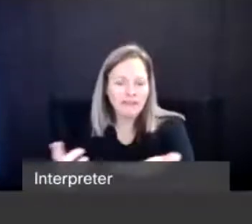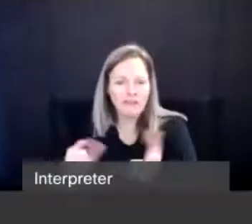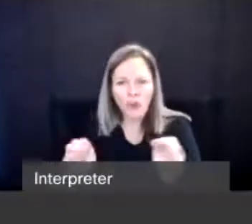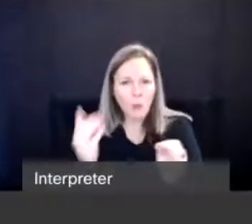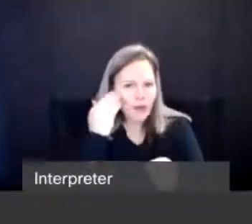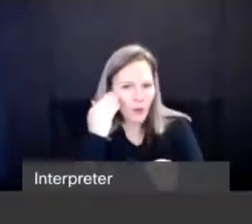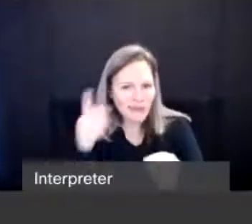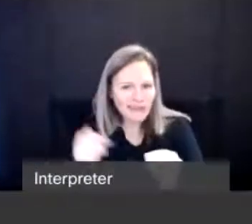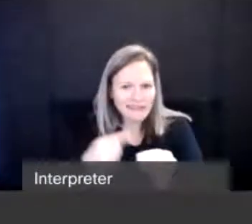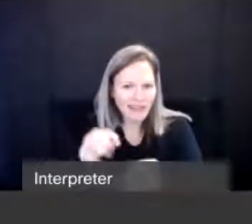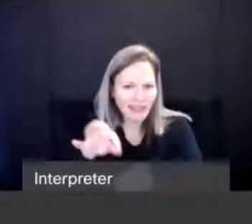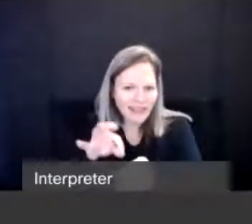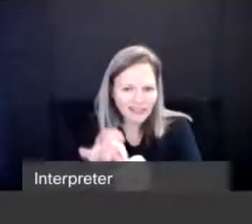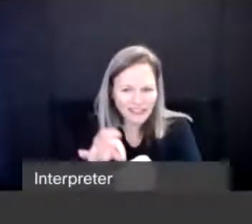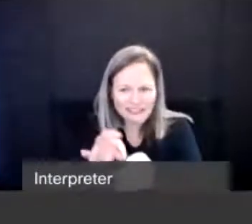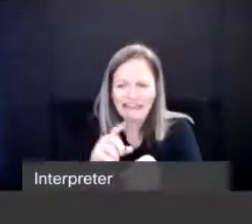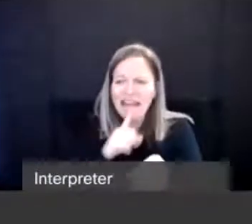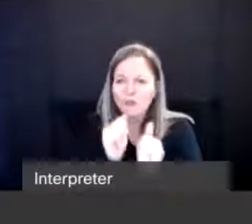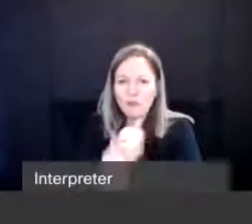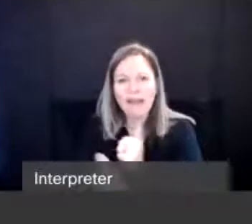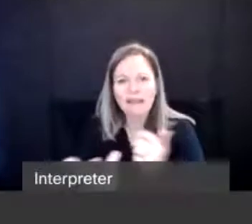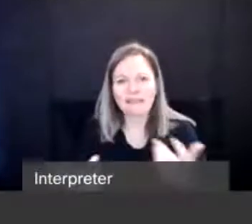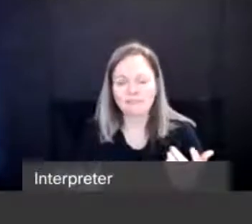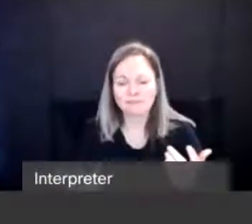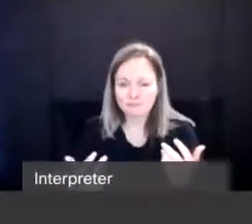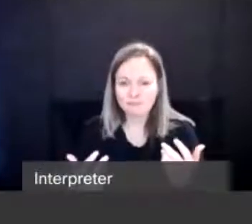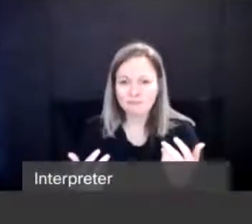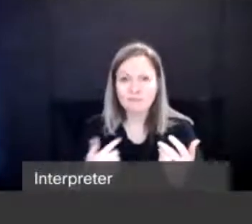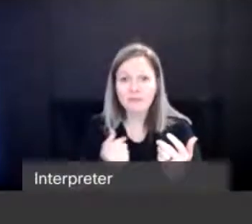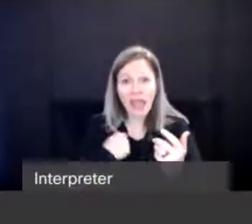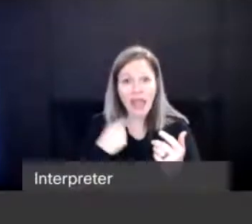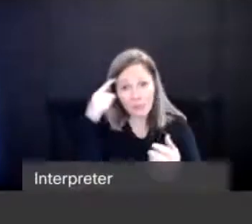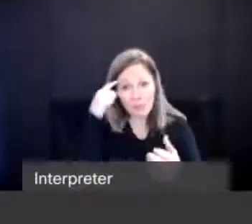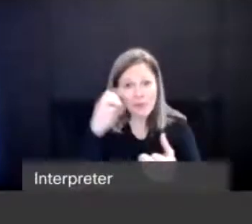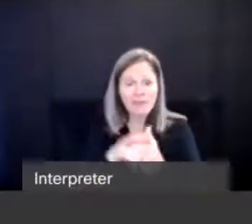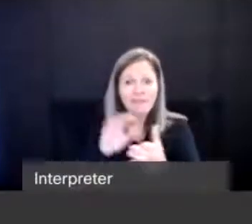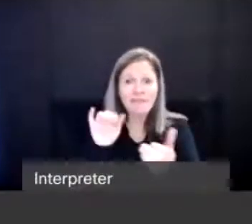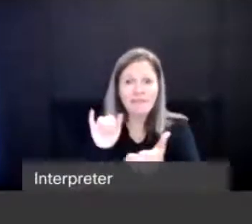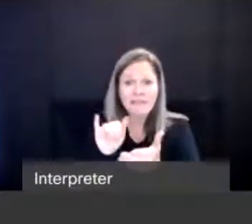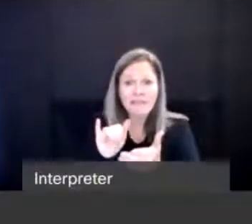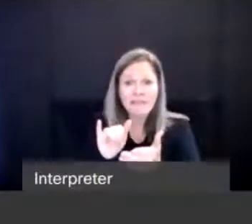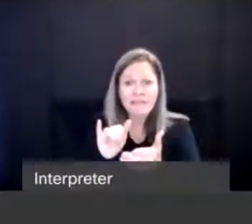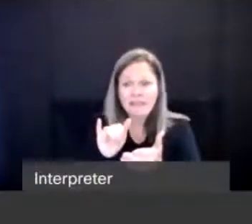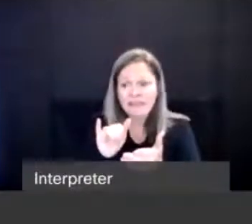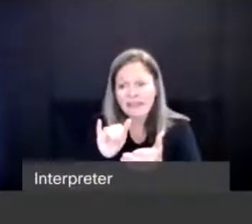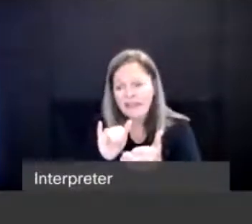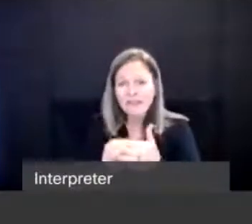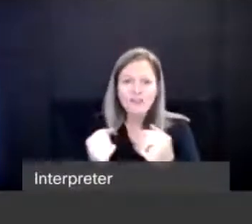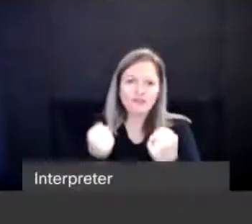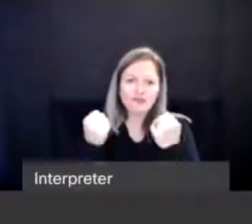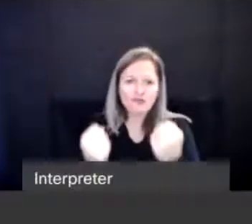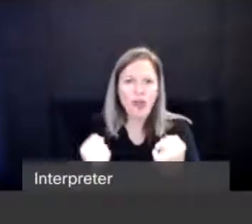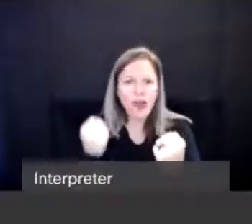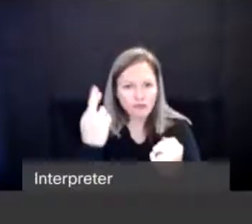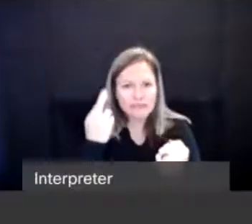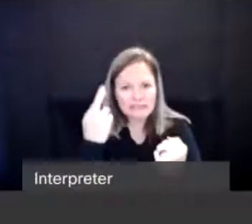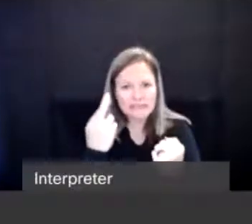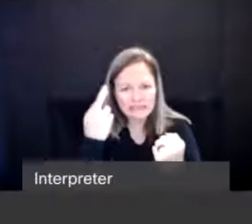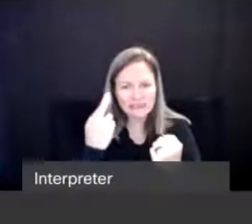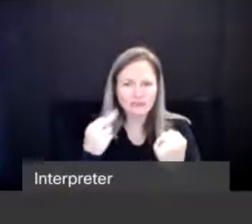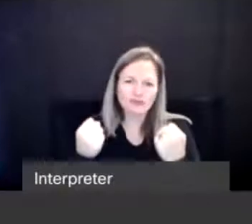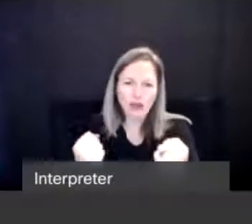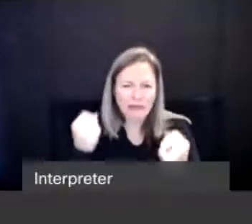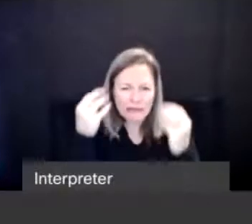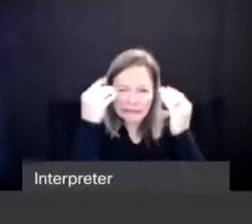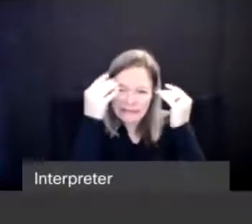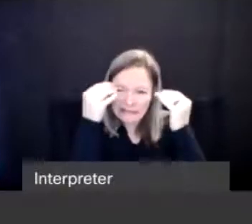the election is actually passed. So I do believe that is a strong reason to strongly consider this